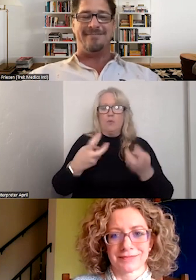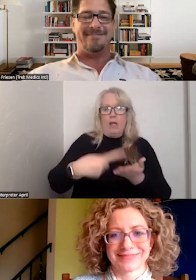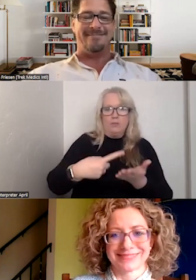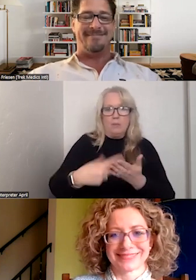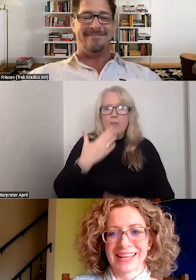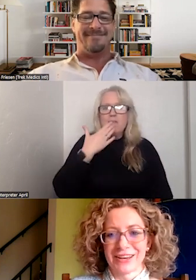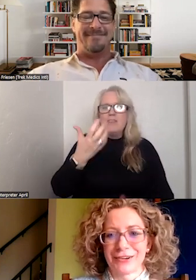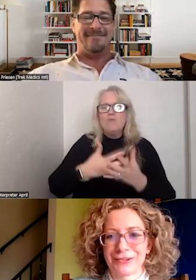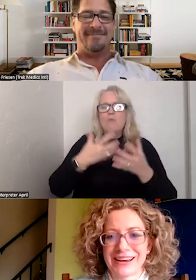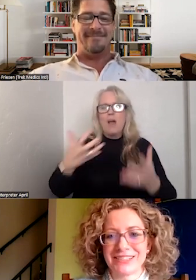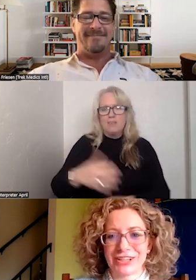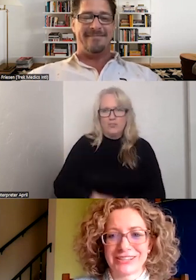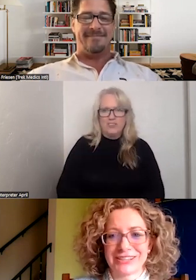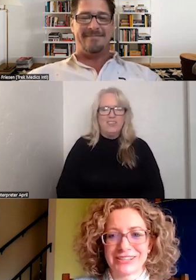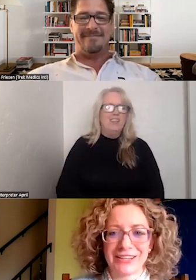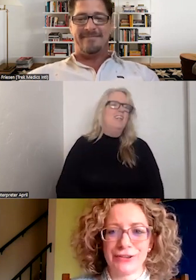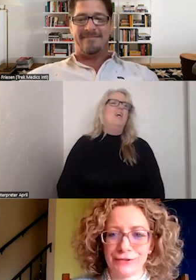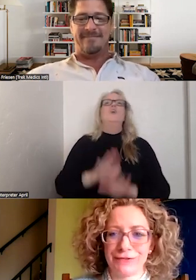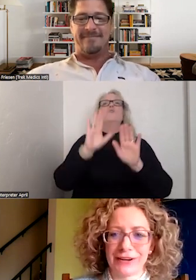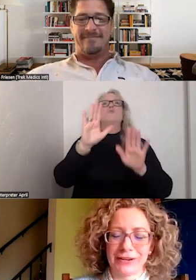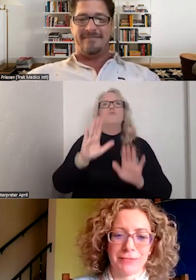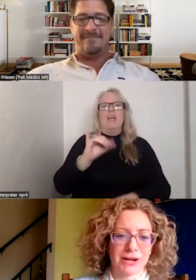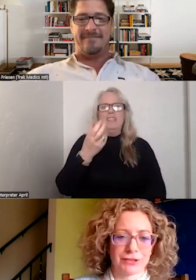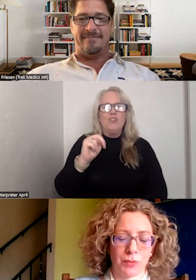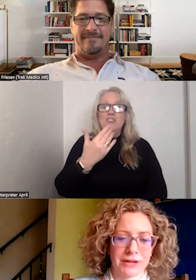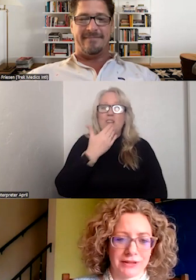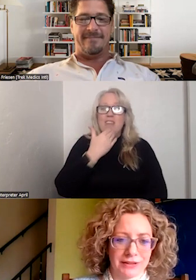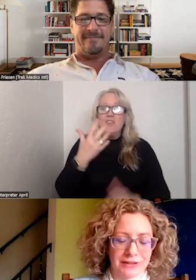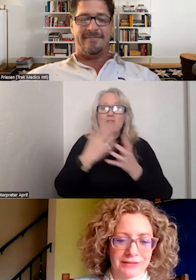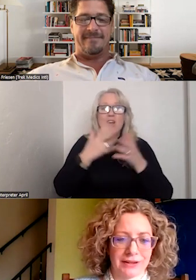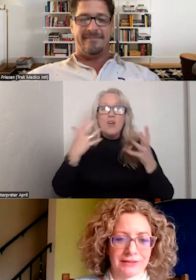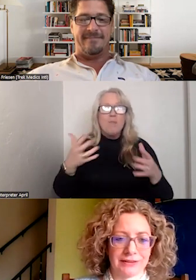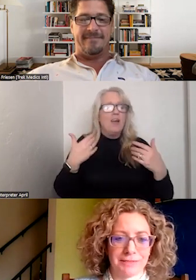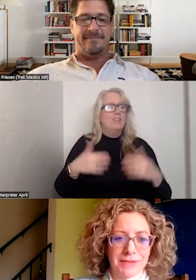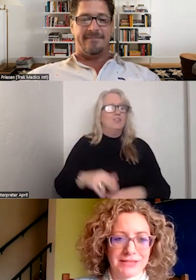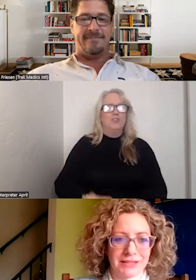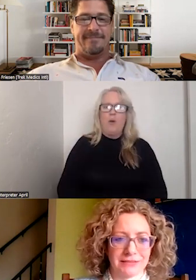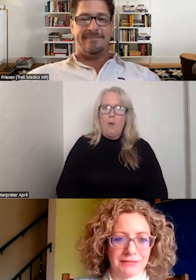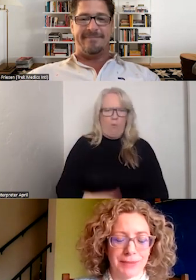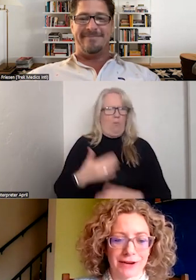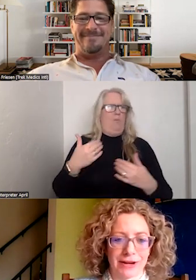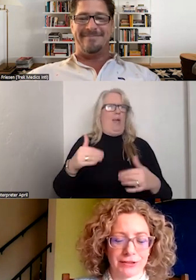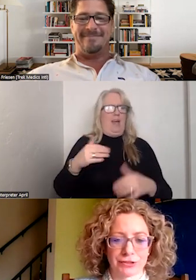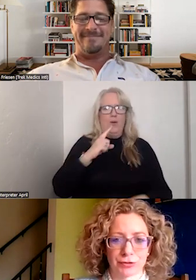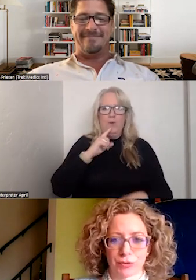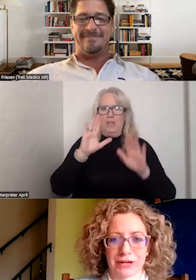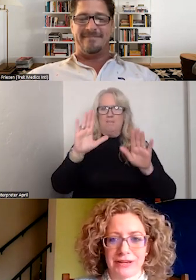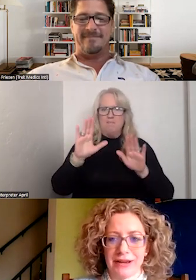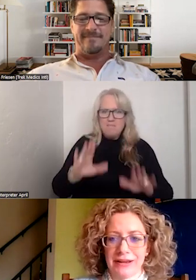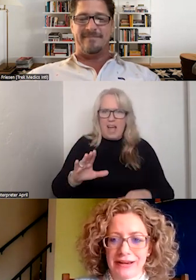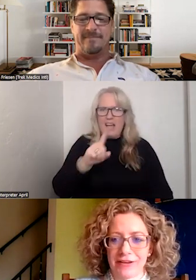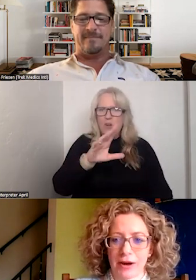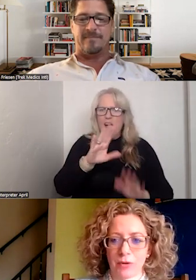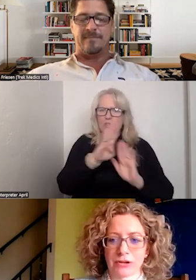much. Great, Jason. Thank you very much. What an amazing background and